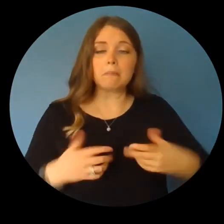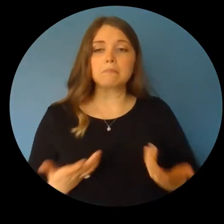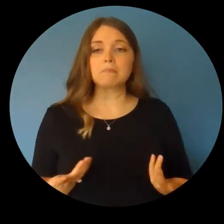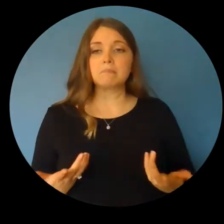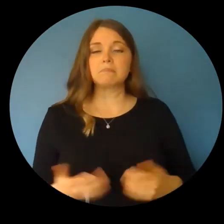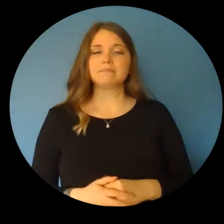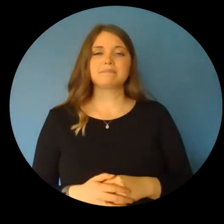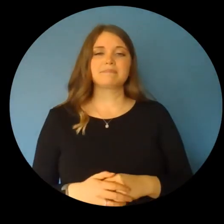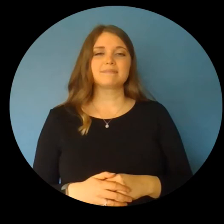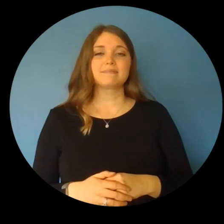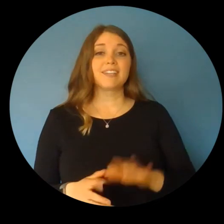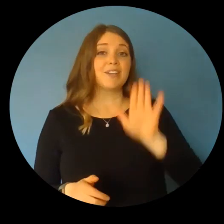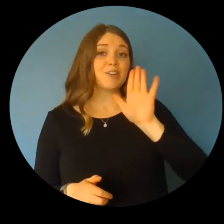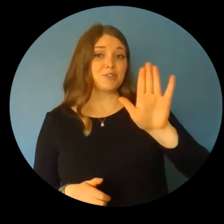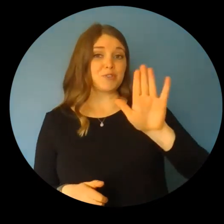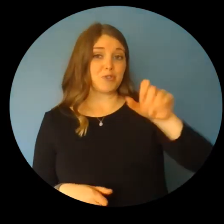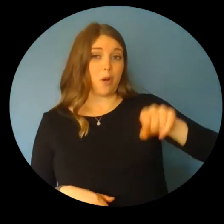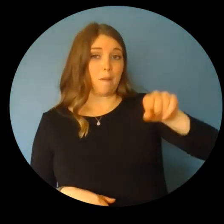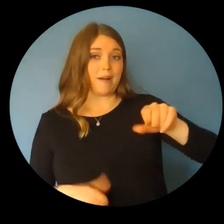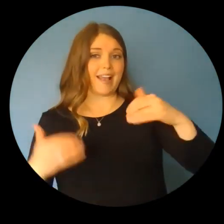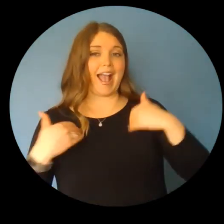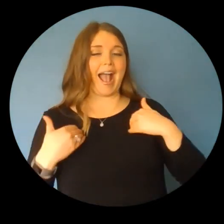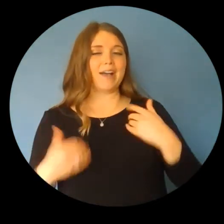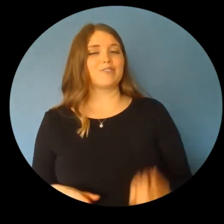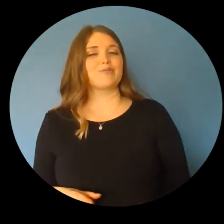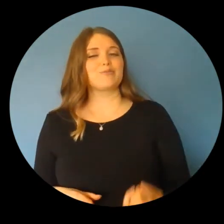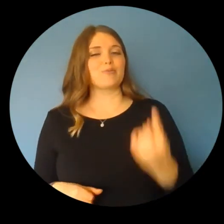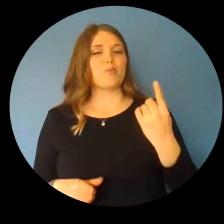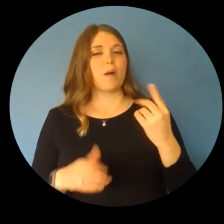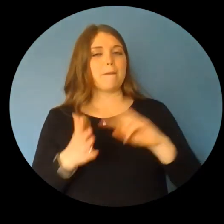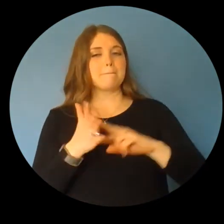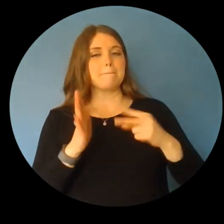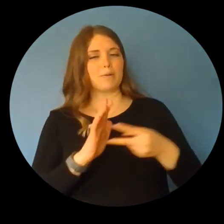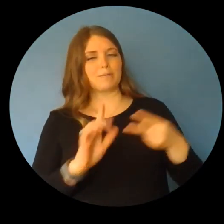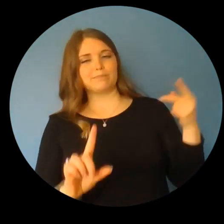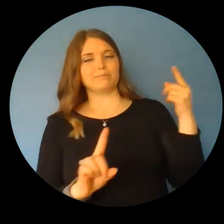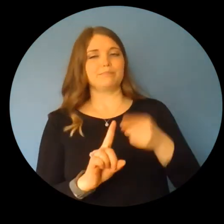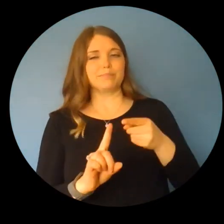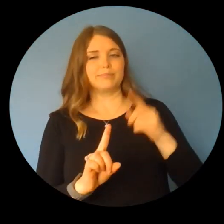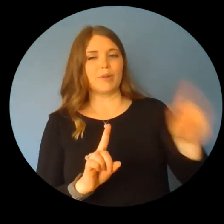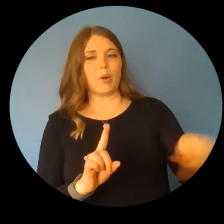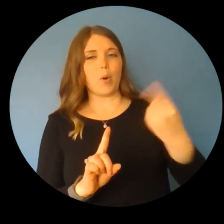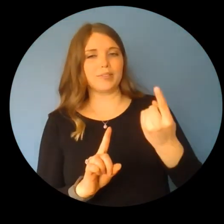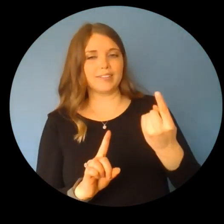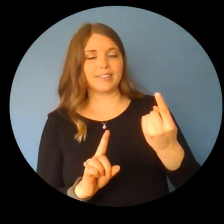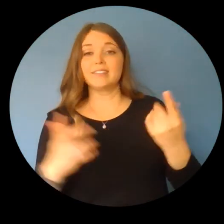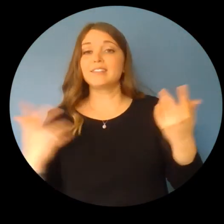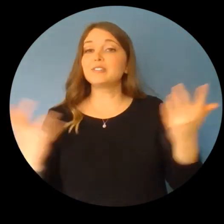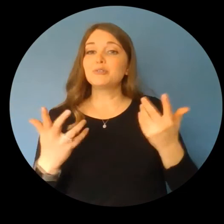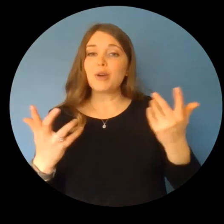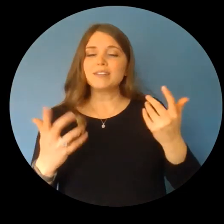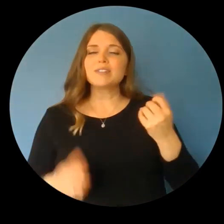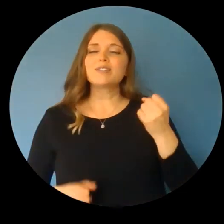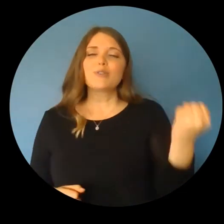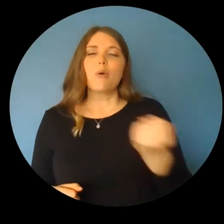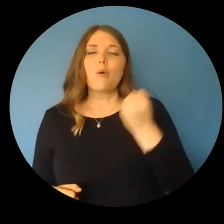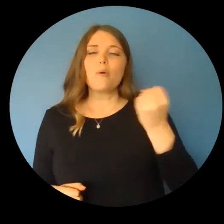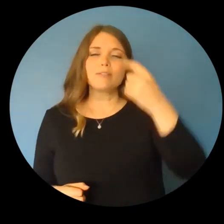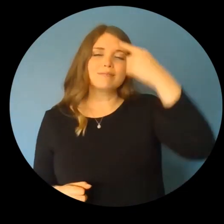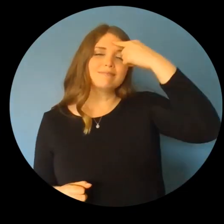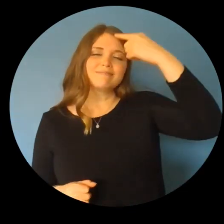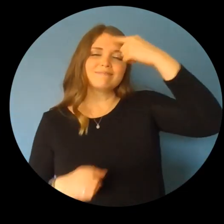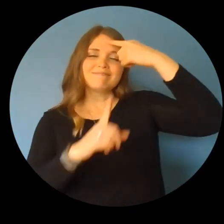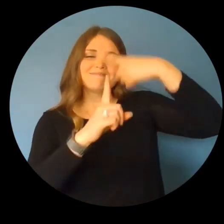Your bucket has one purpose only. Its purpose is to hold your good thoughts and